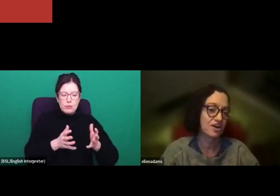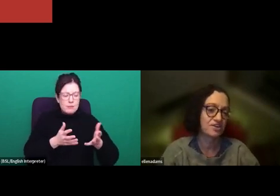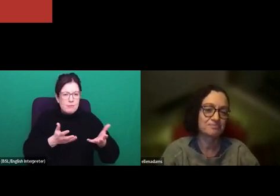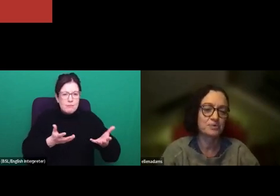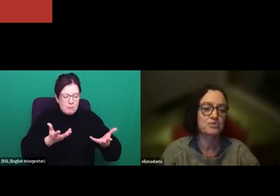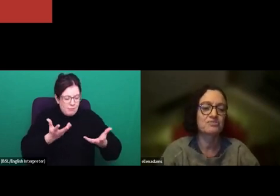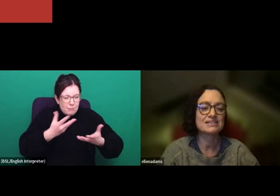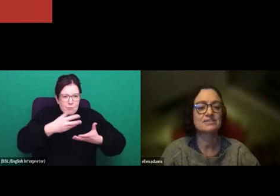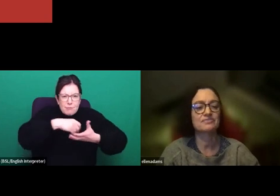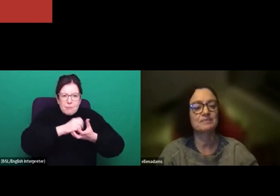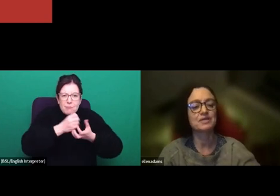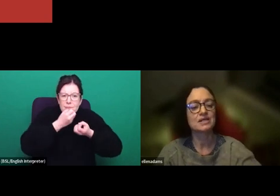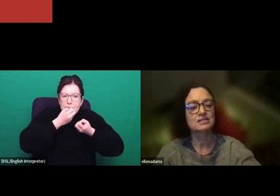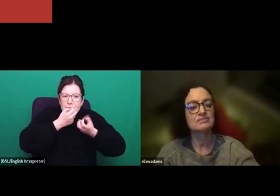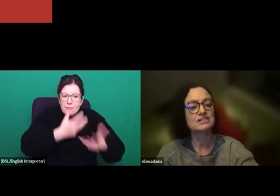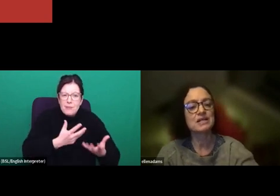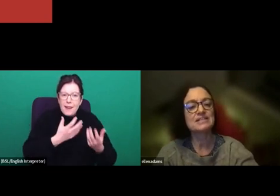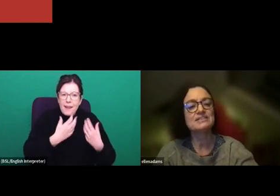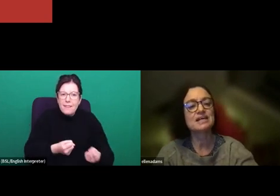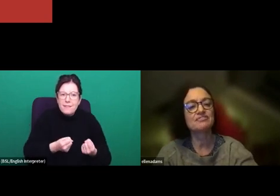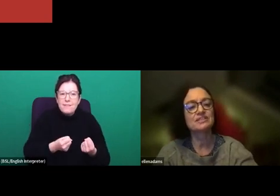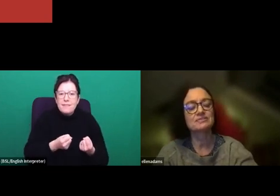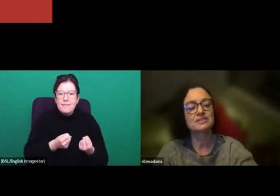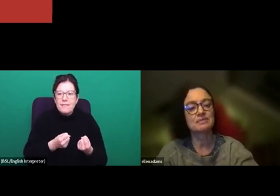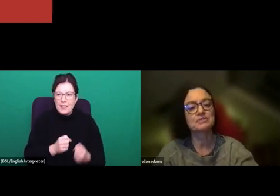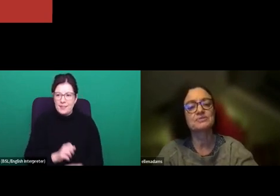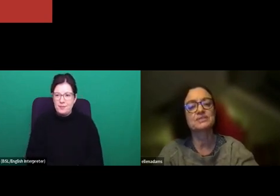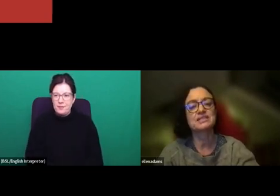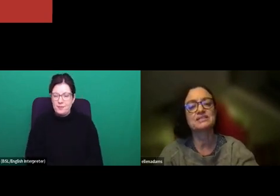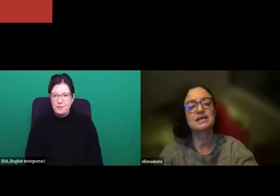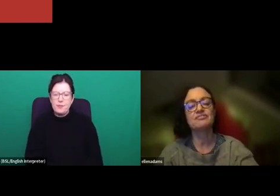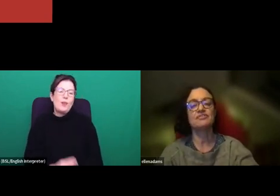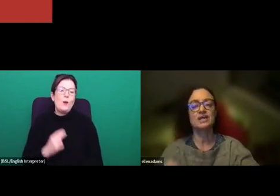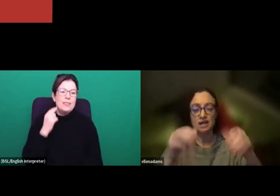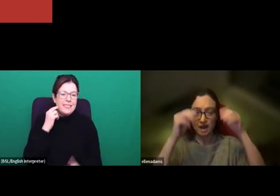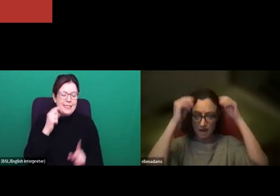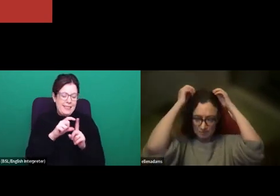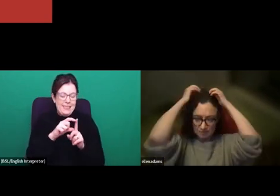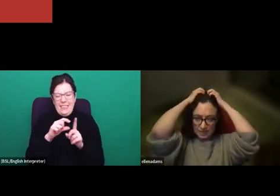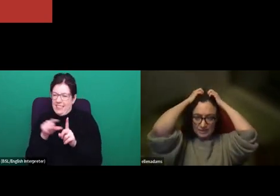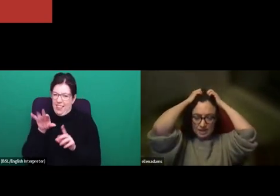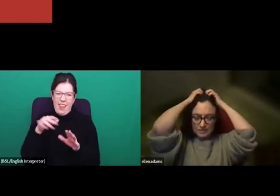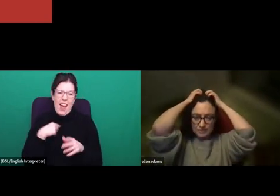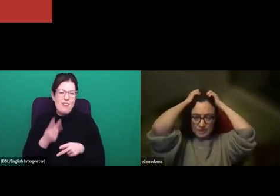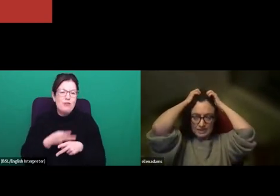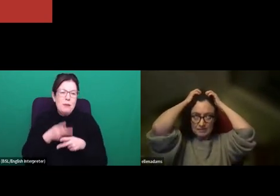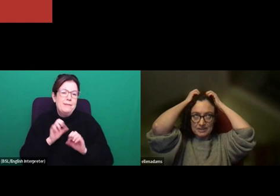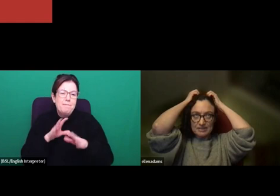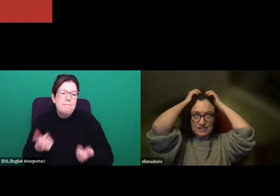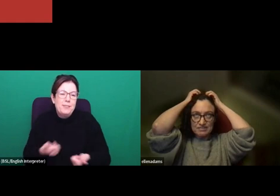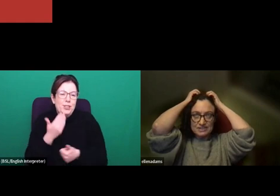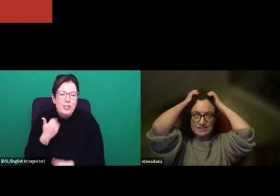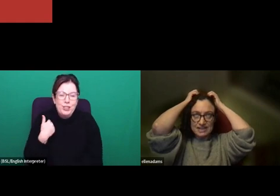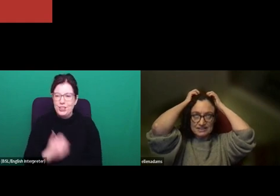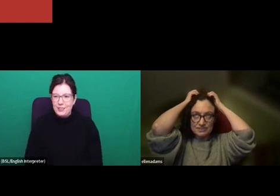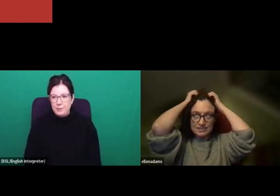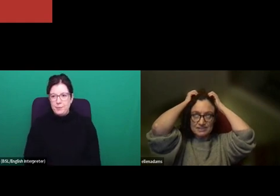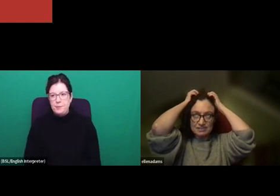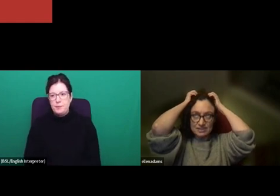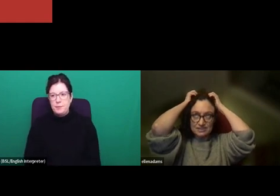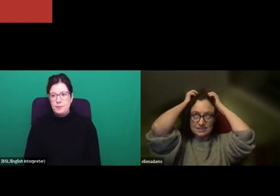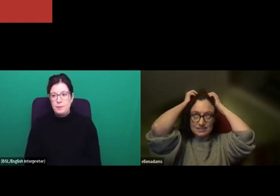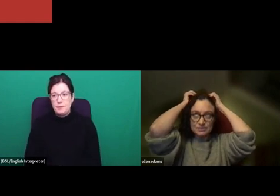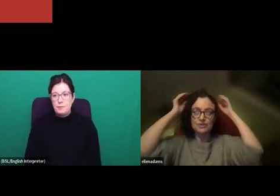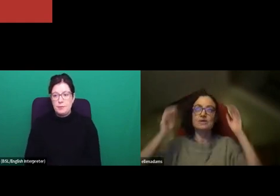embodied fun or the rest of it. So I've explained deaf and capital D deaf. Another thing, I mean, there is an